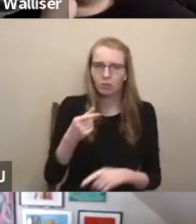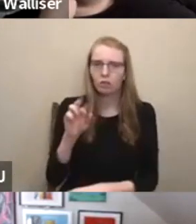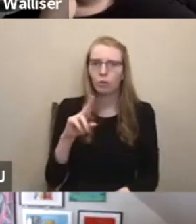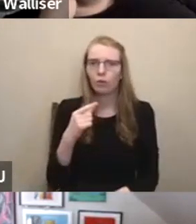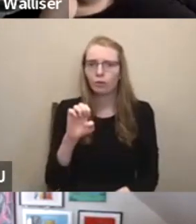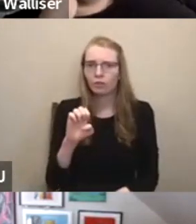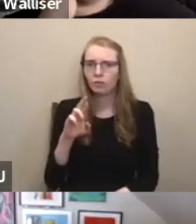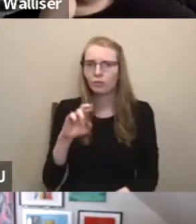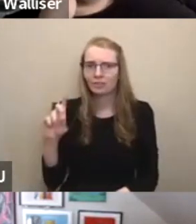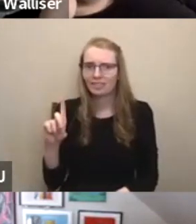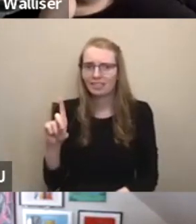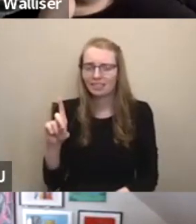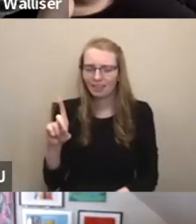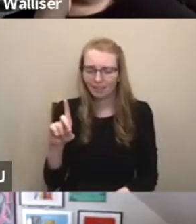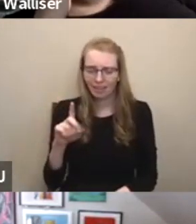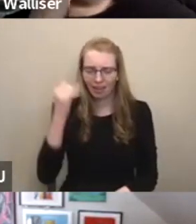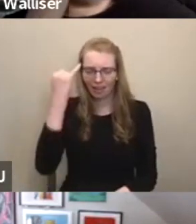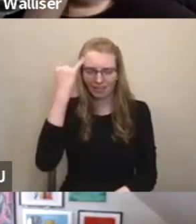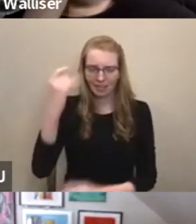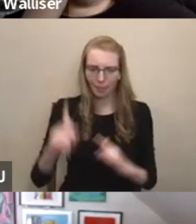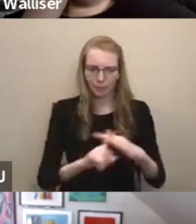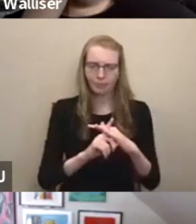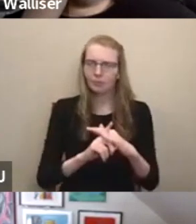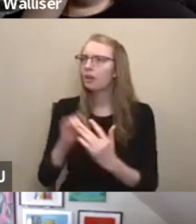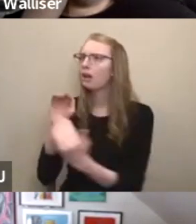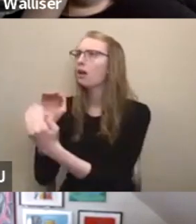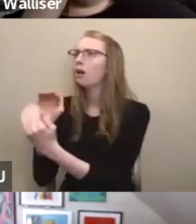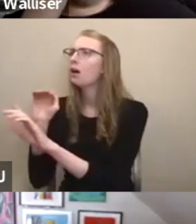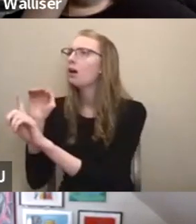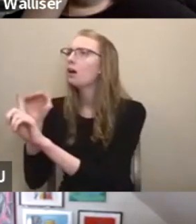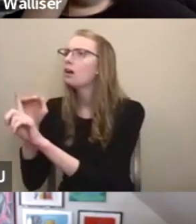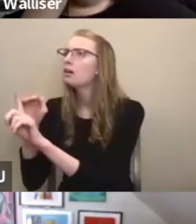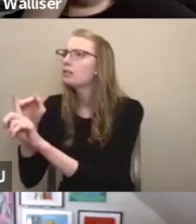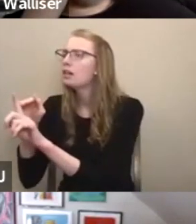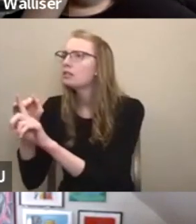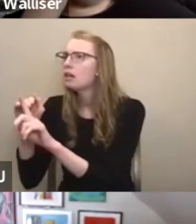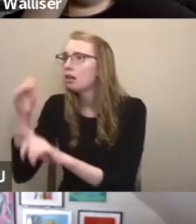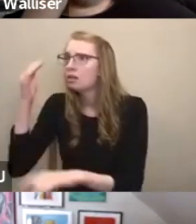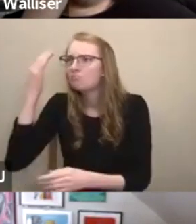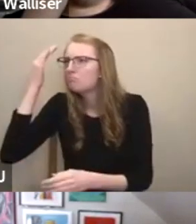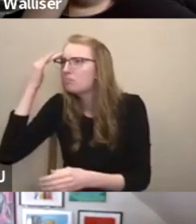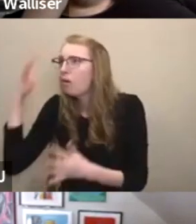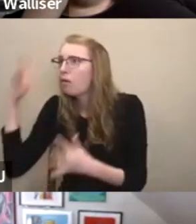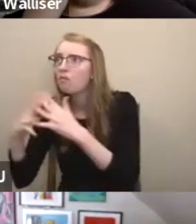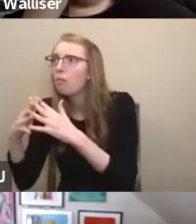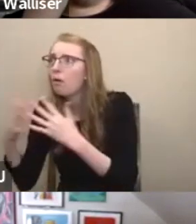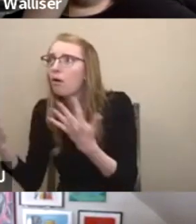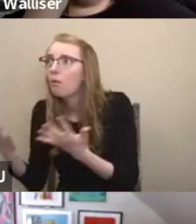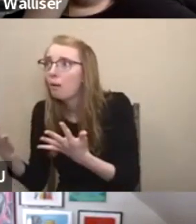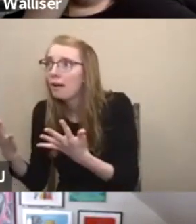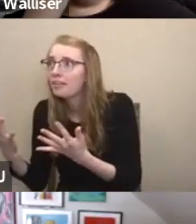Munish, and what do you know about football? And he's like, I bleed green. So that did happen because of